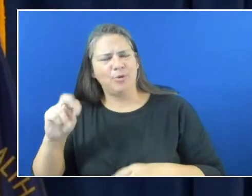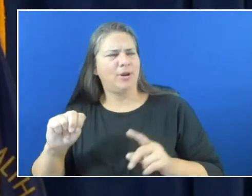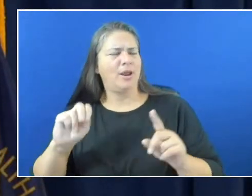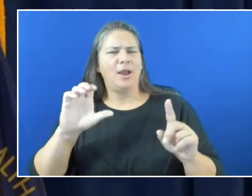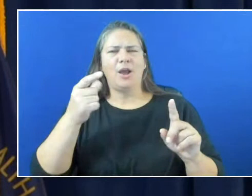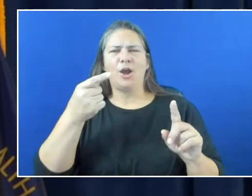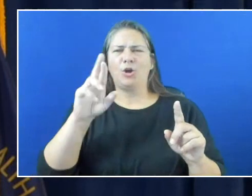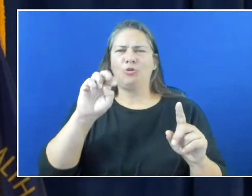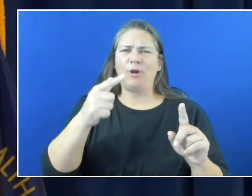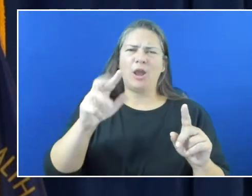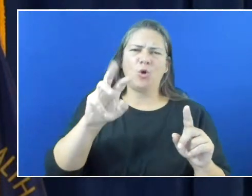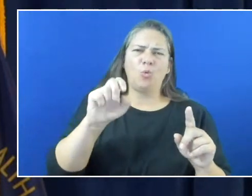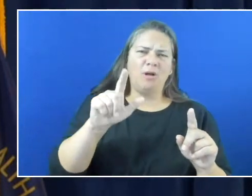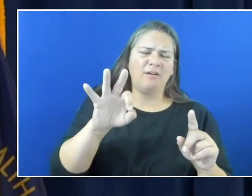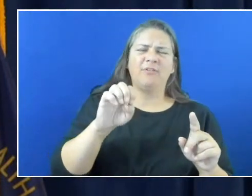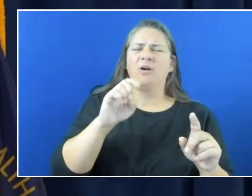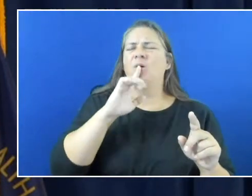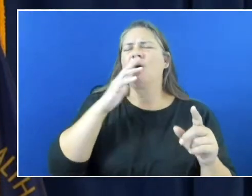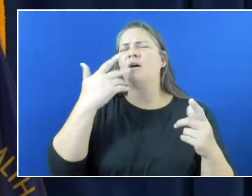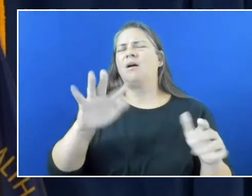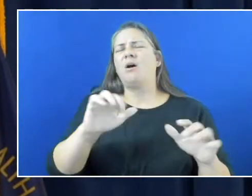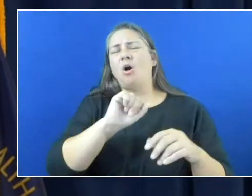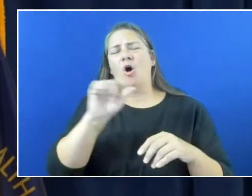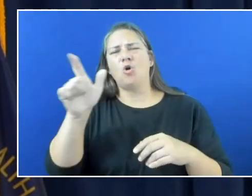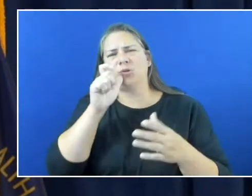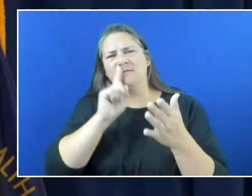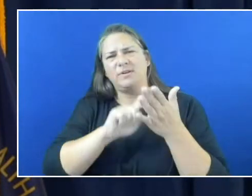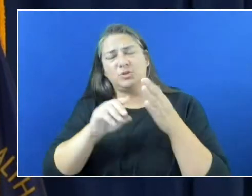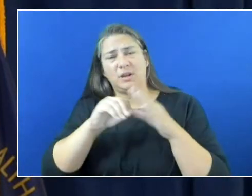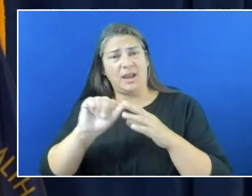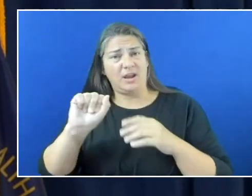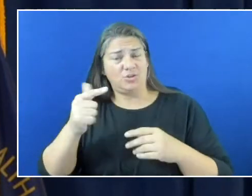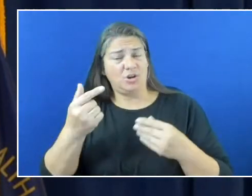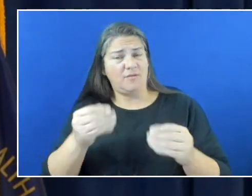investigators in the AG's office. Thank you to our federal